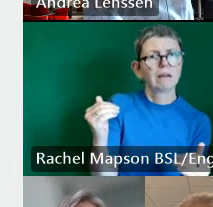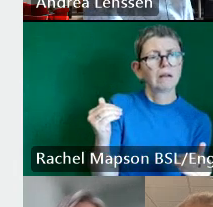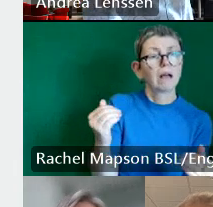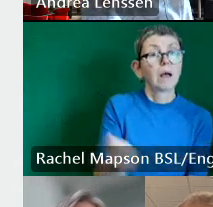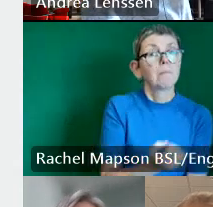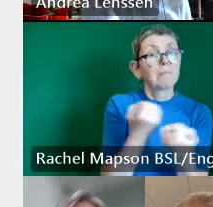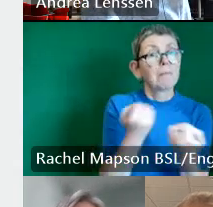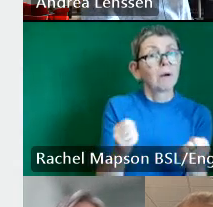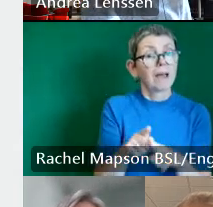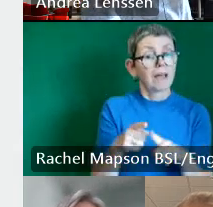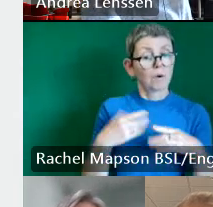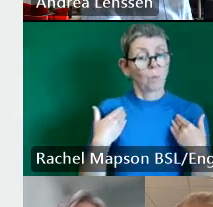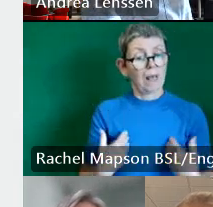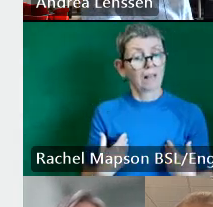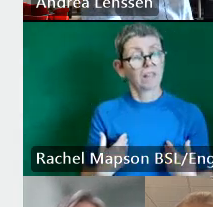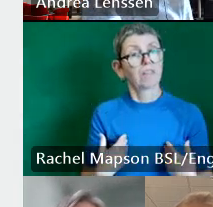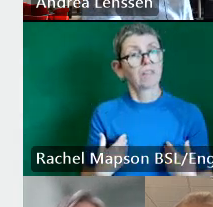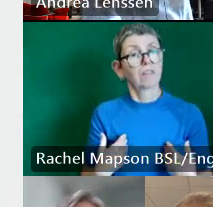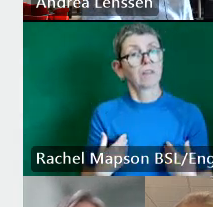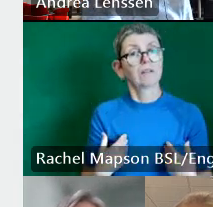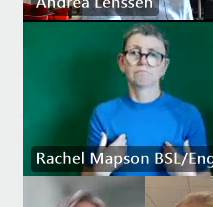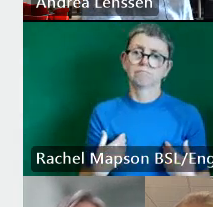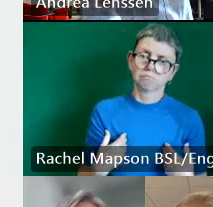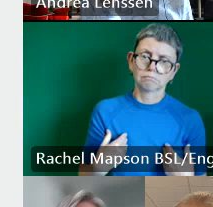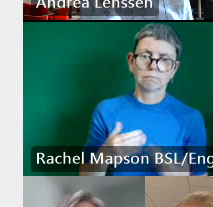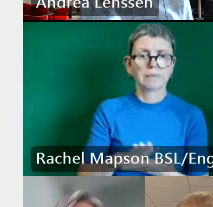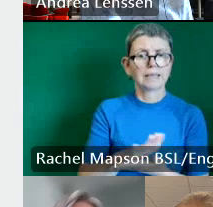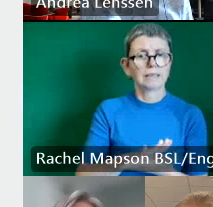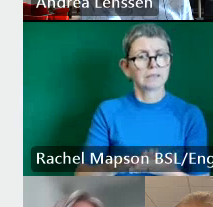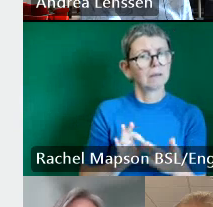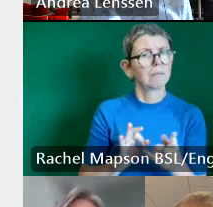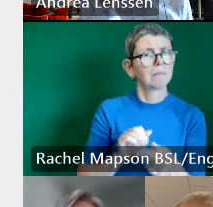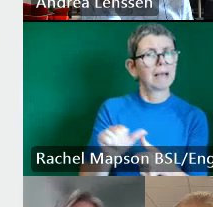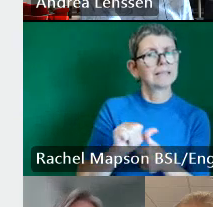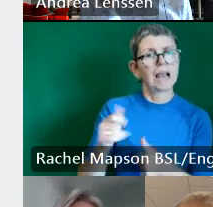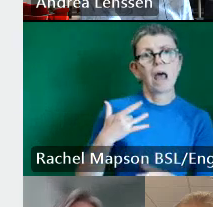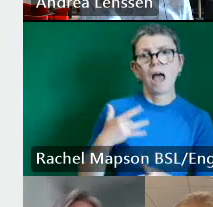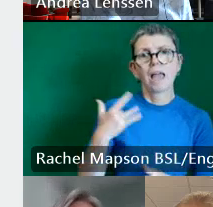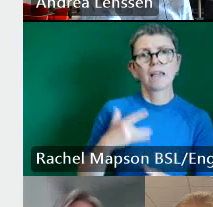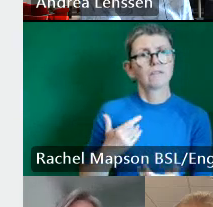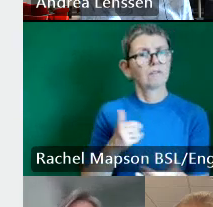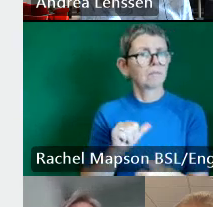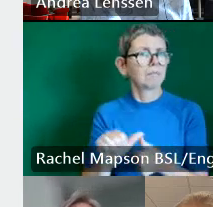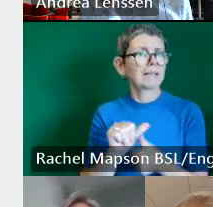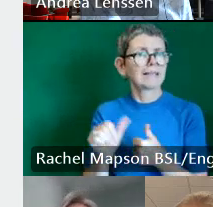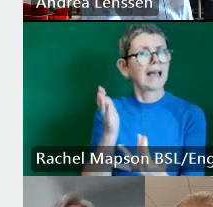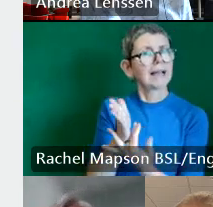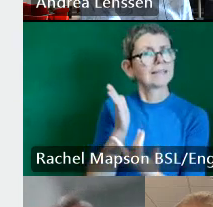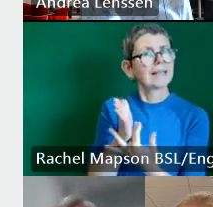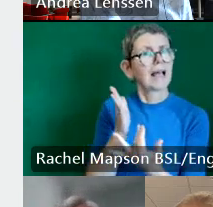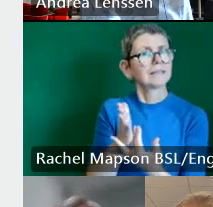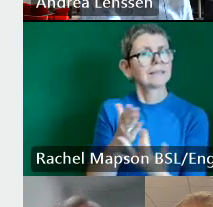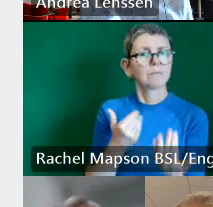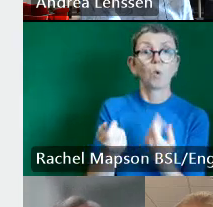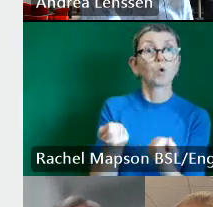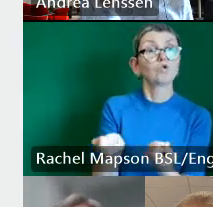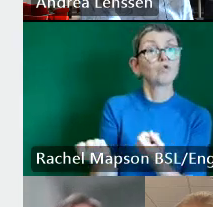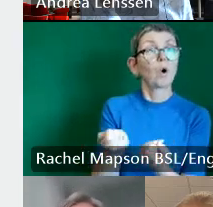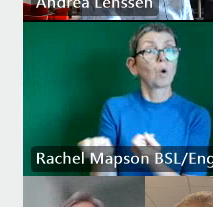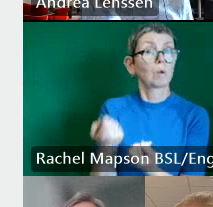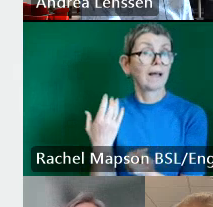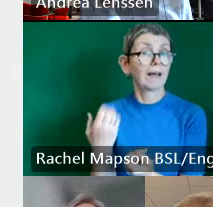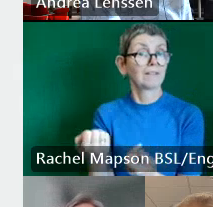that people use to live a better life, to get more access to resources and more autonomy and control. So if you see